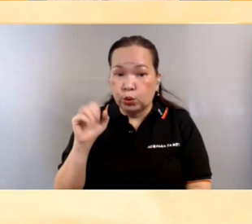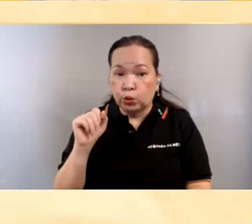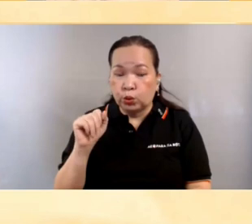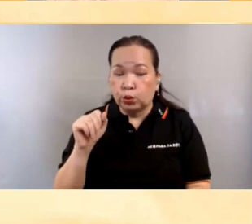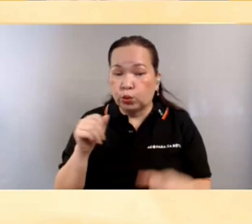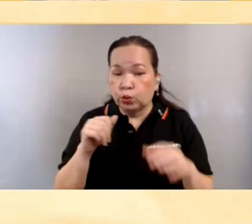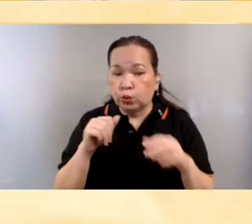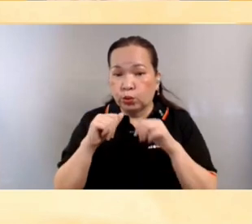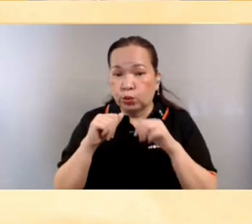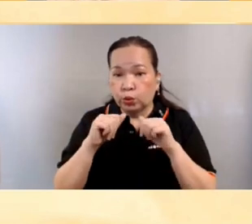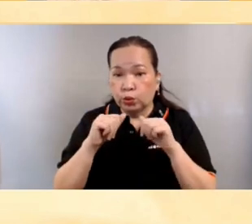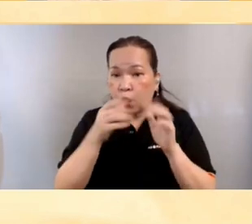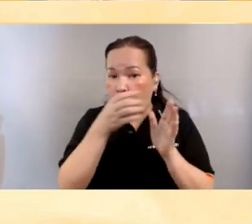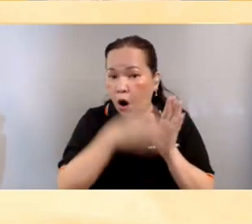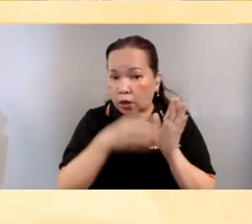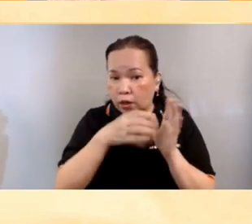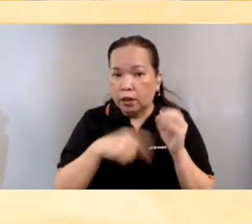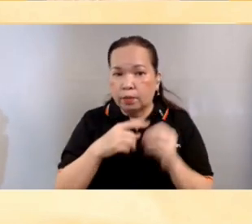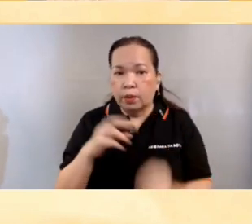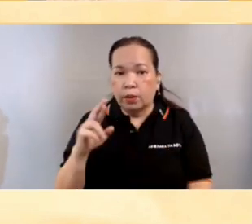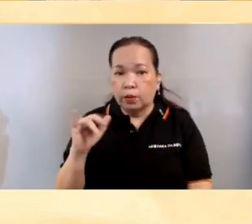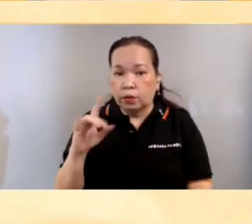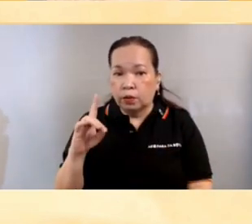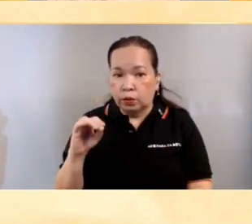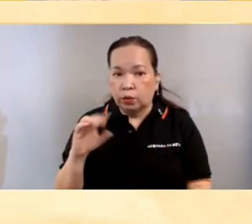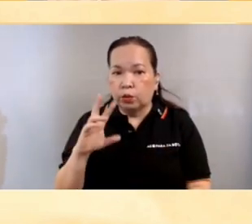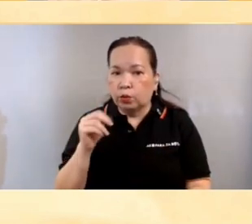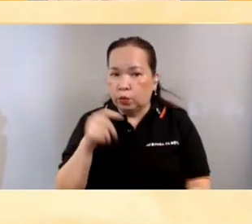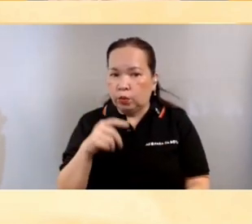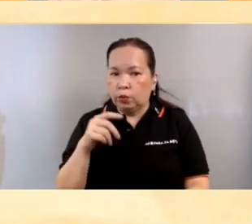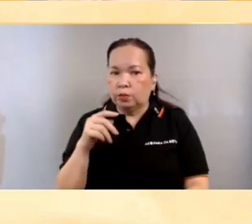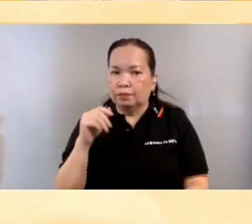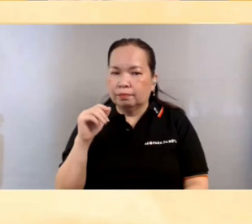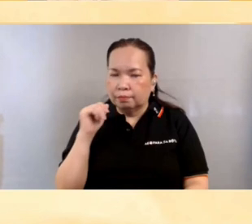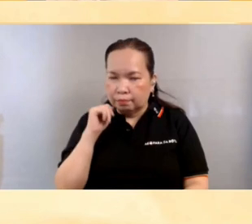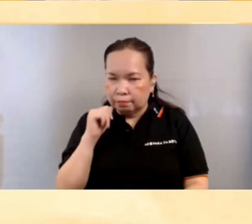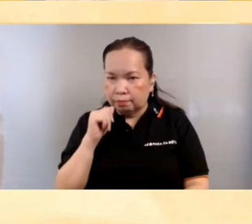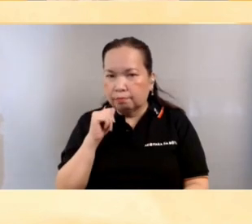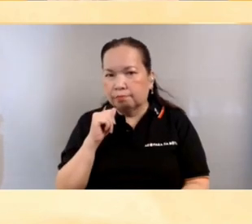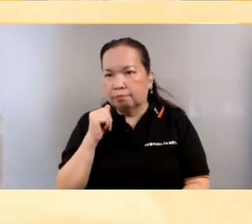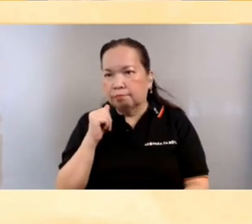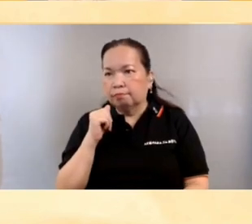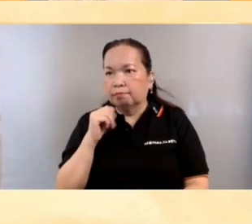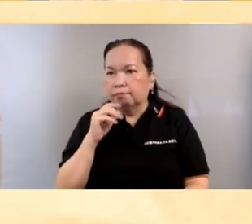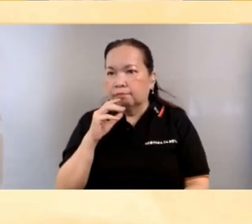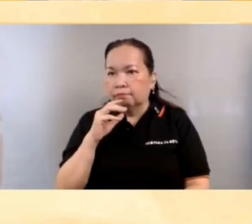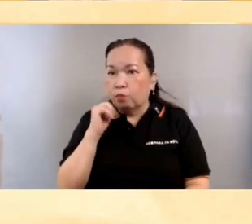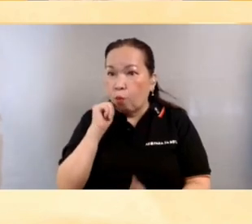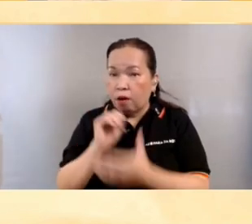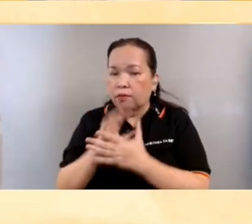article on a widow and her son was shot dead in Maguindanao in 2021. Now, RIDO can